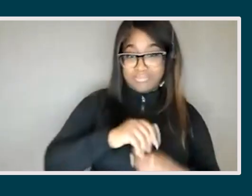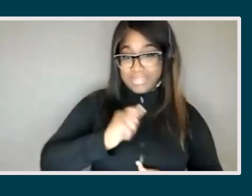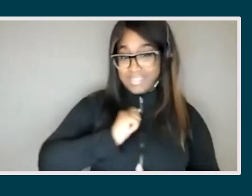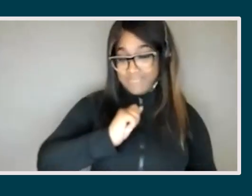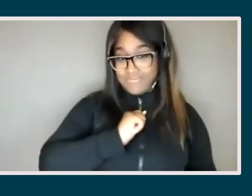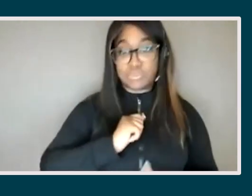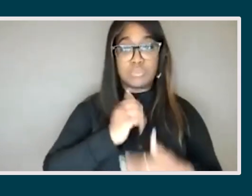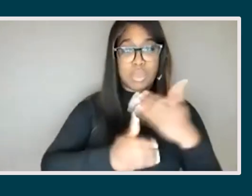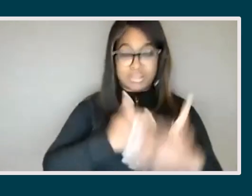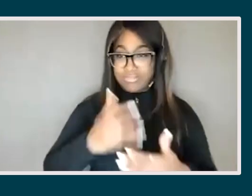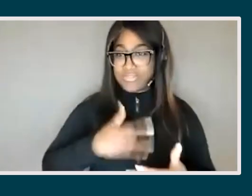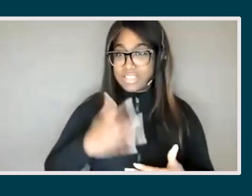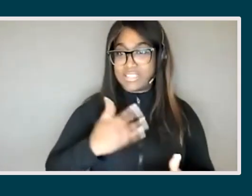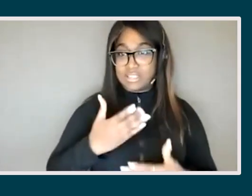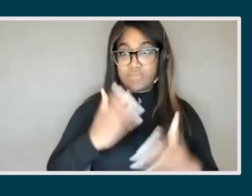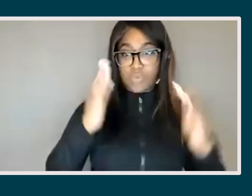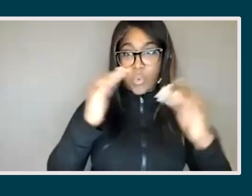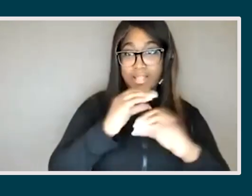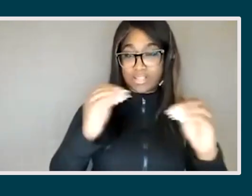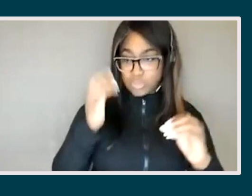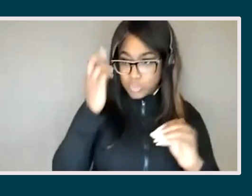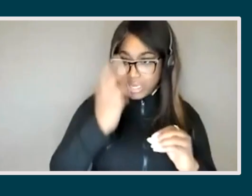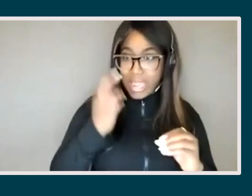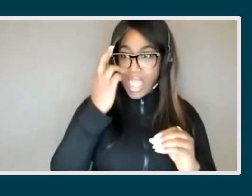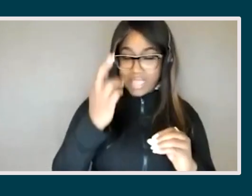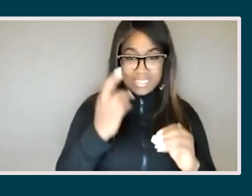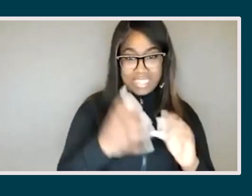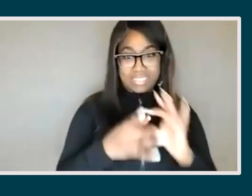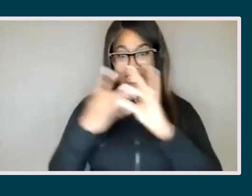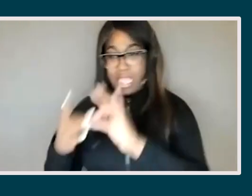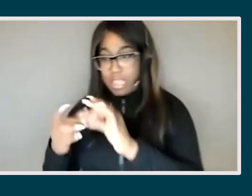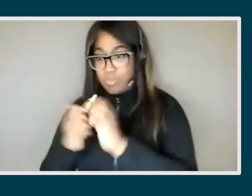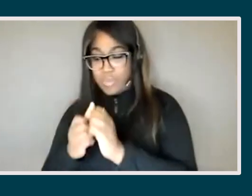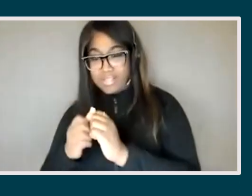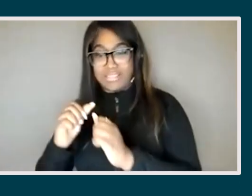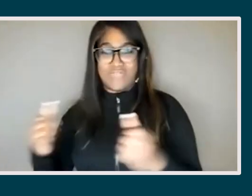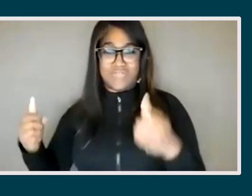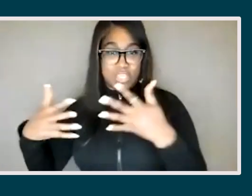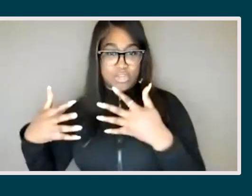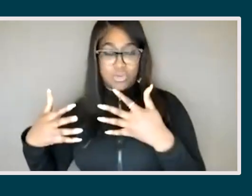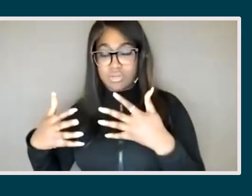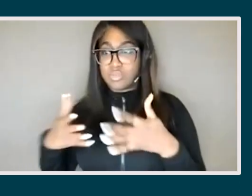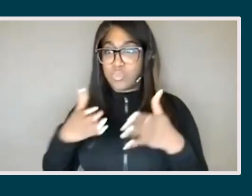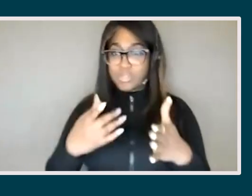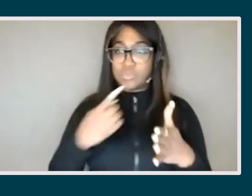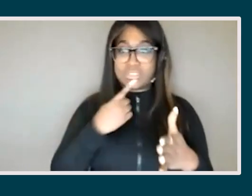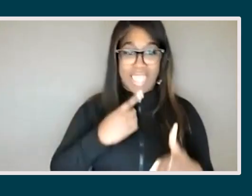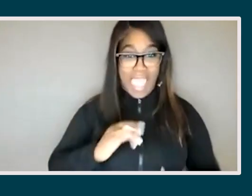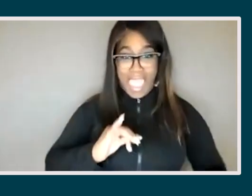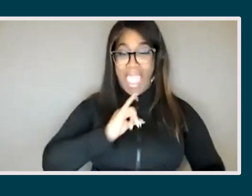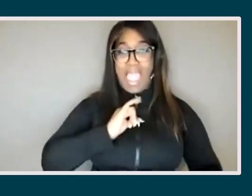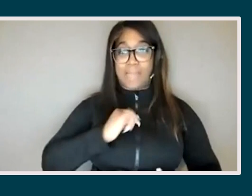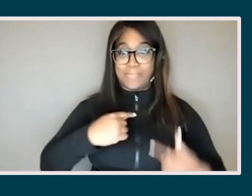realize how tied hopelessness is to my fear. It's It's a way to say, oh, I'm feeling